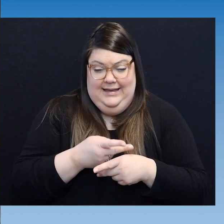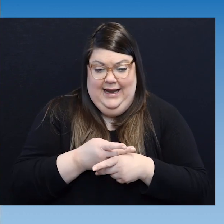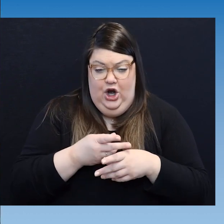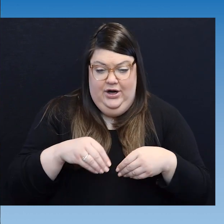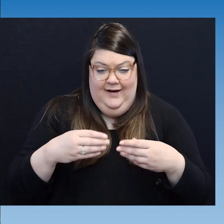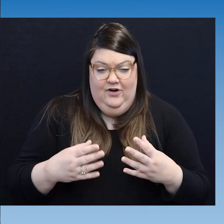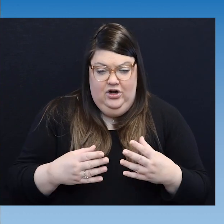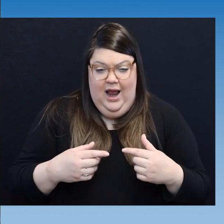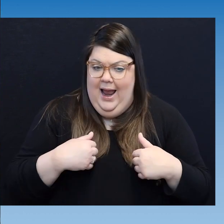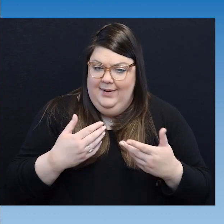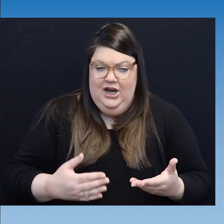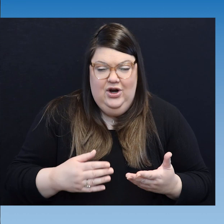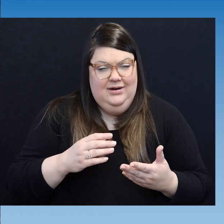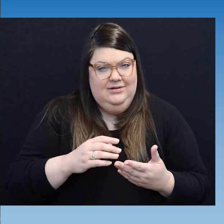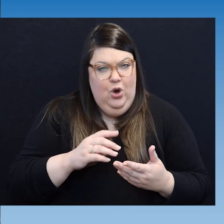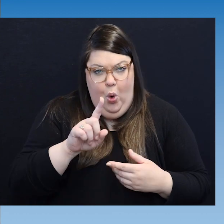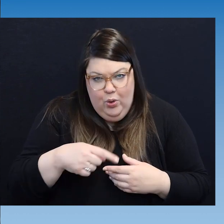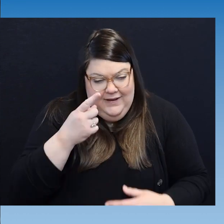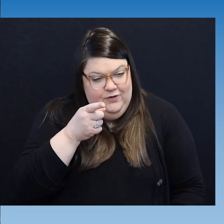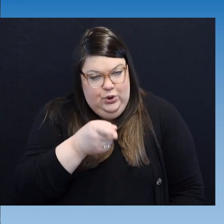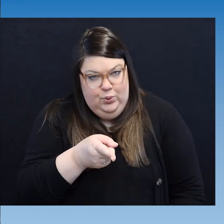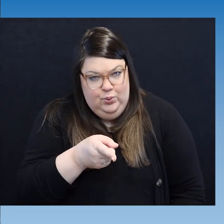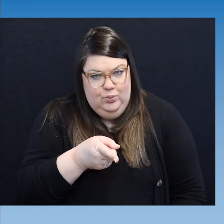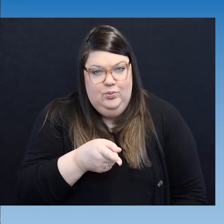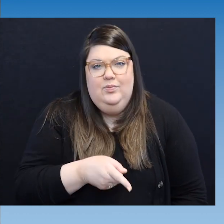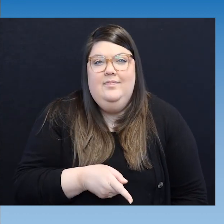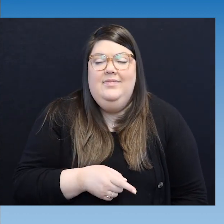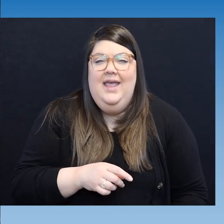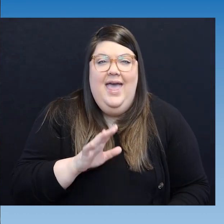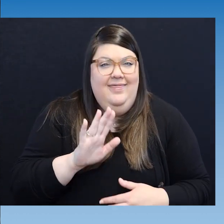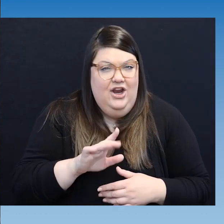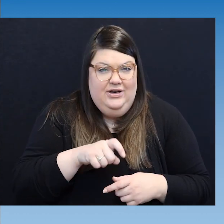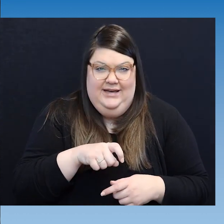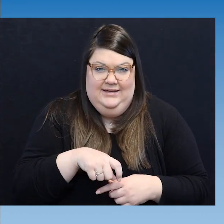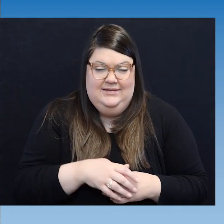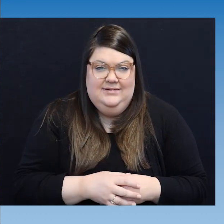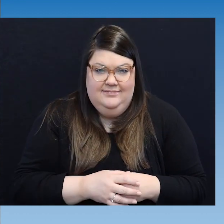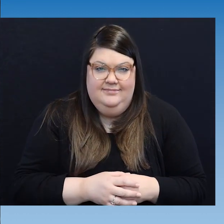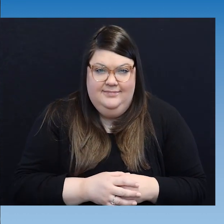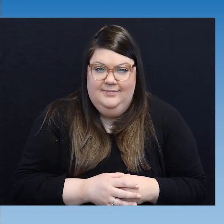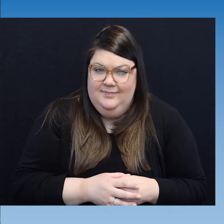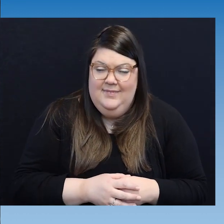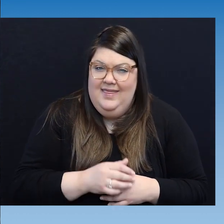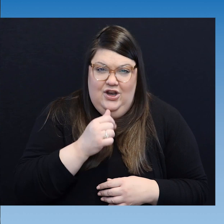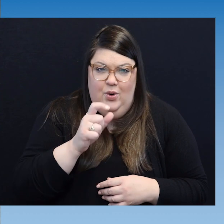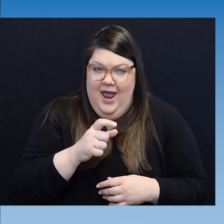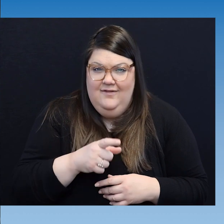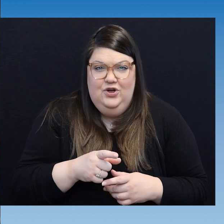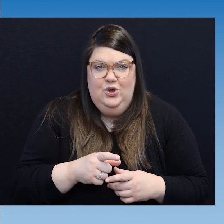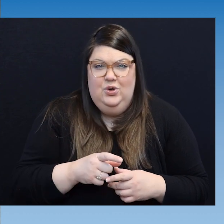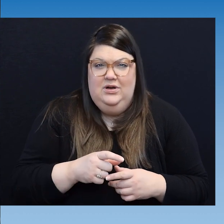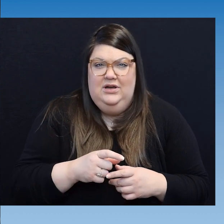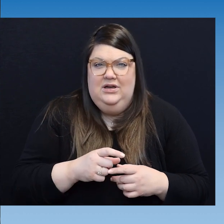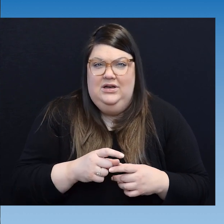there strictly for them, you know, right. You're there for them and their needs, and they don't have to expend a